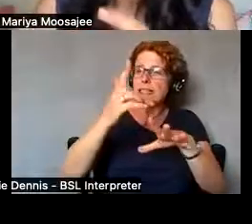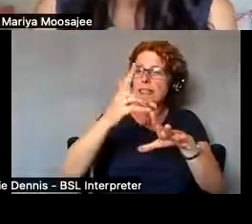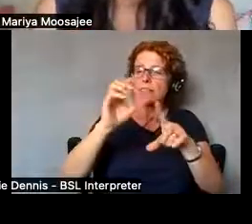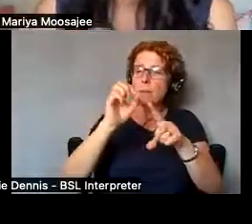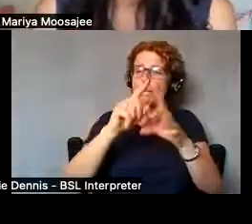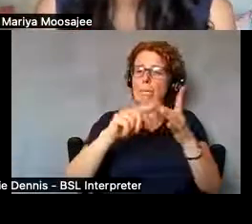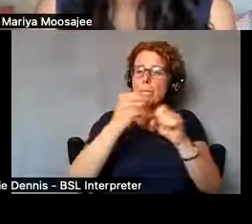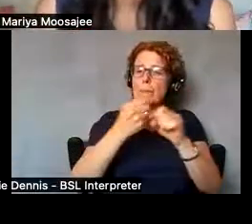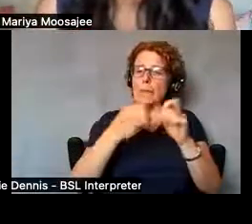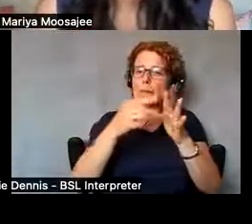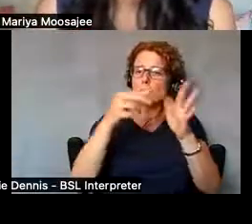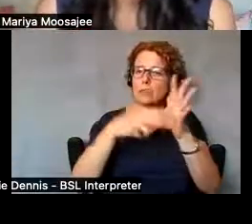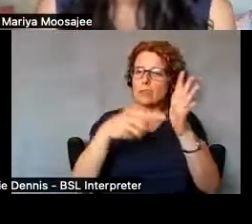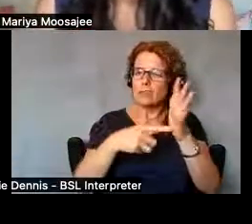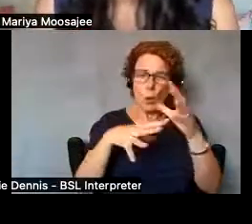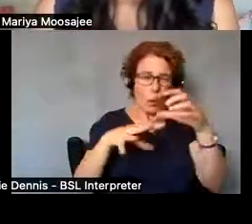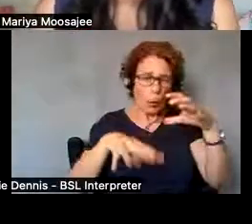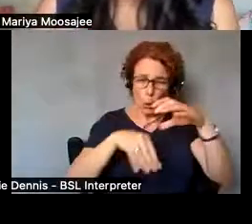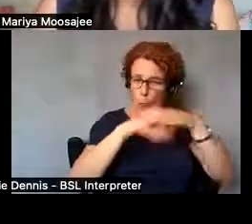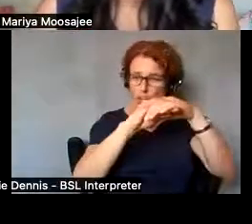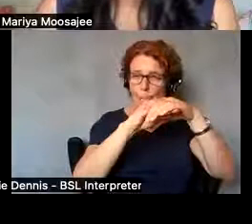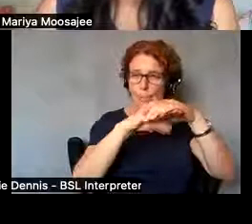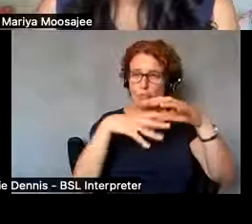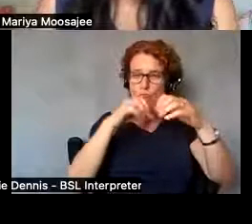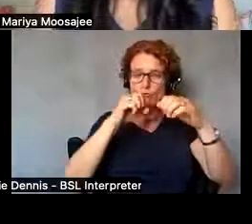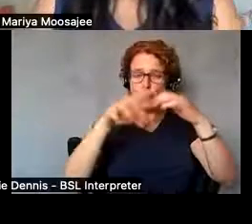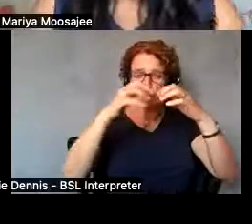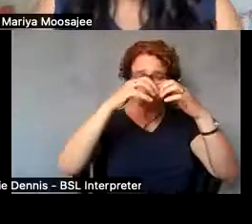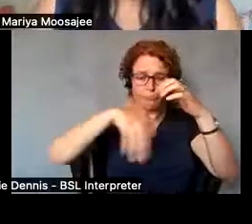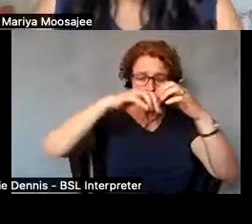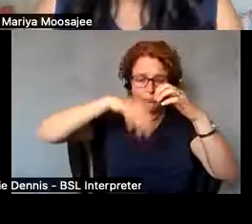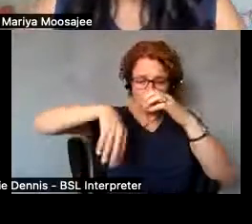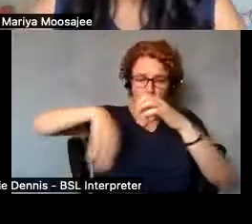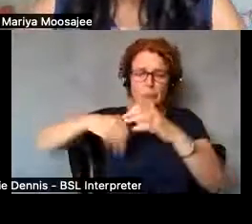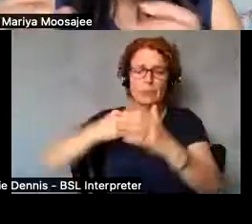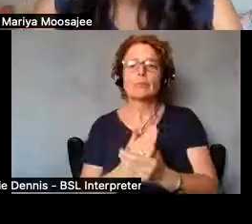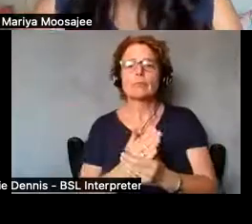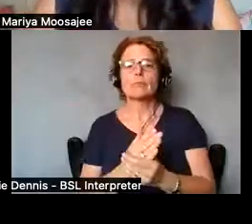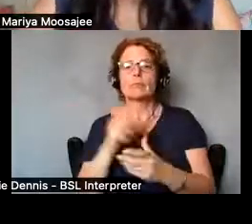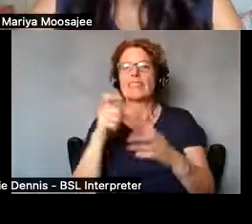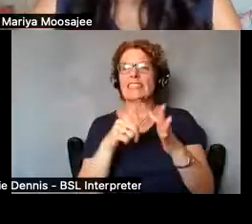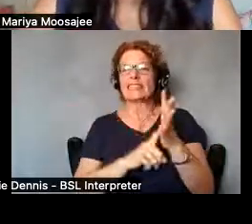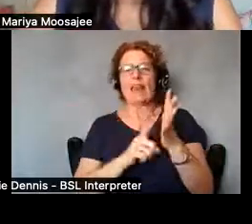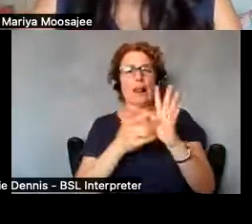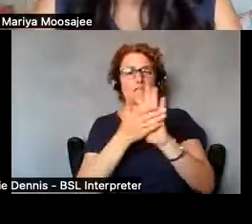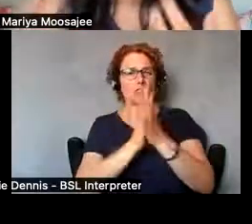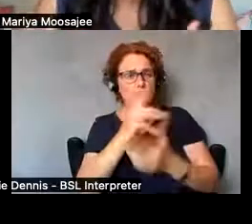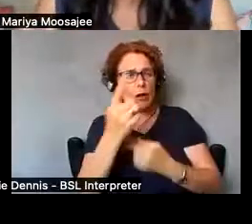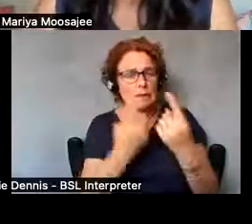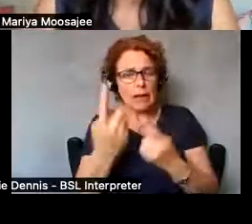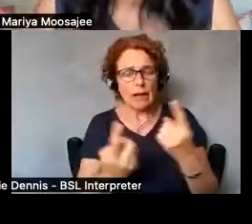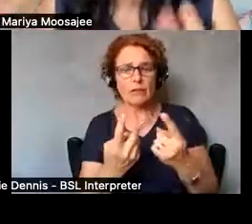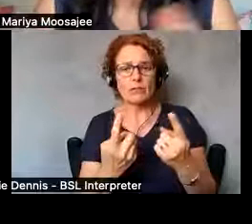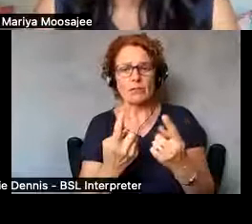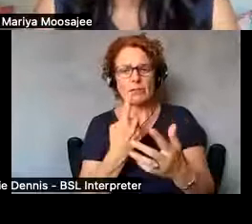break it down because it was so clogged up. And in doing so, the cell began to destroy itself and started to